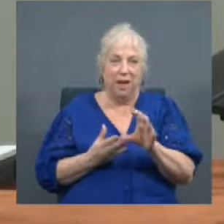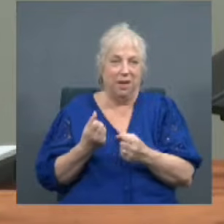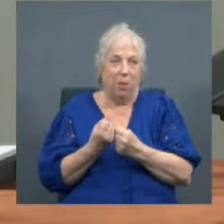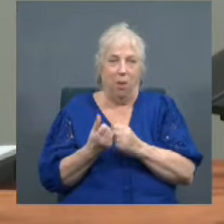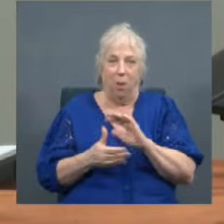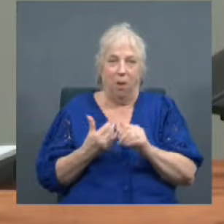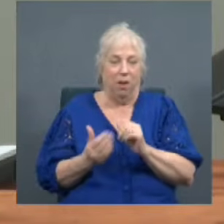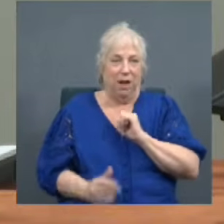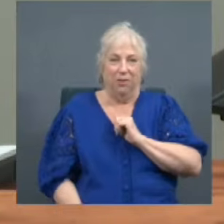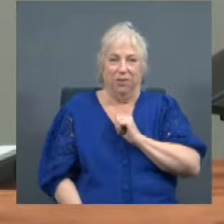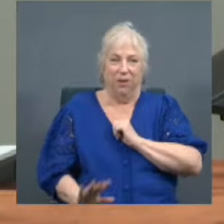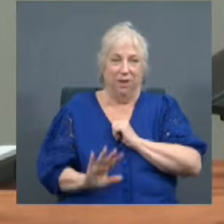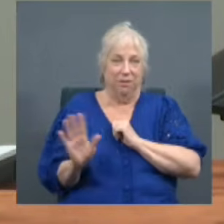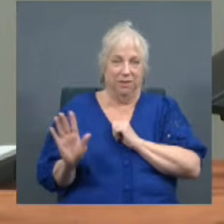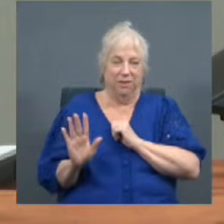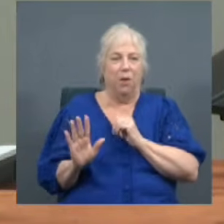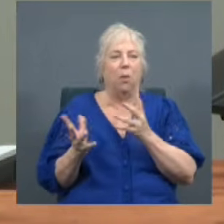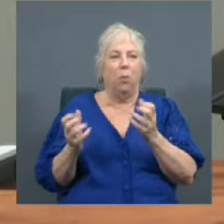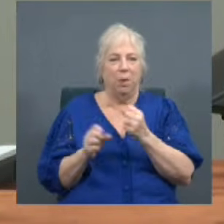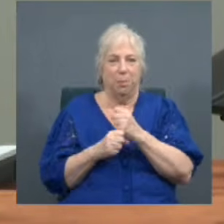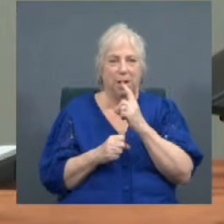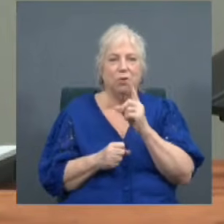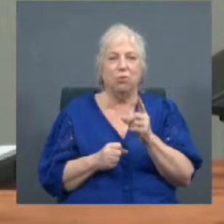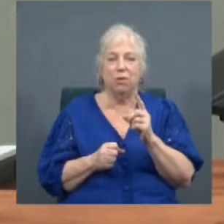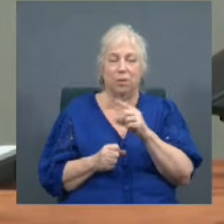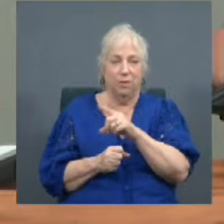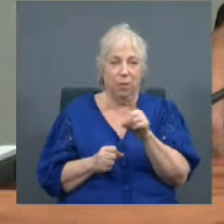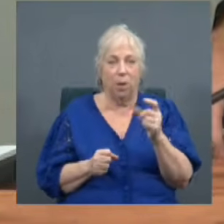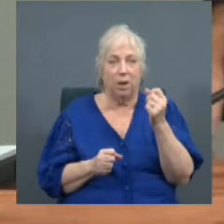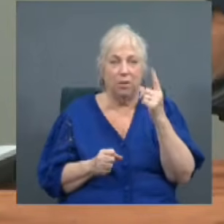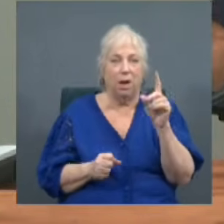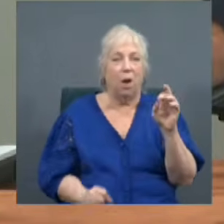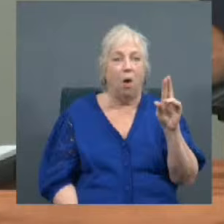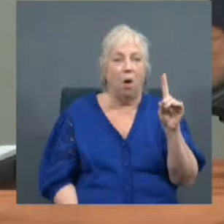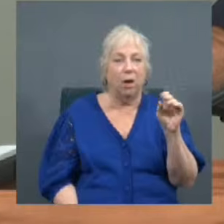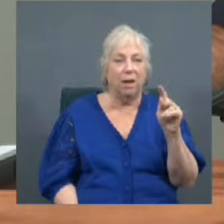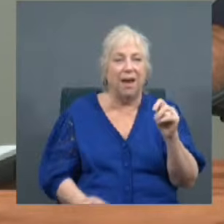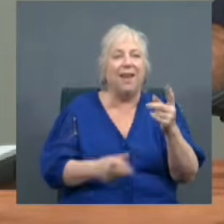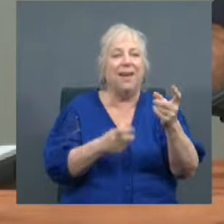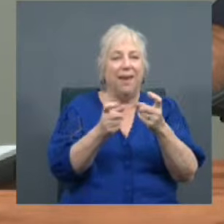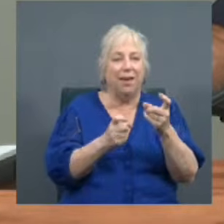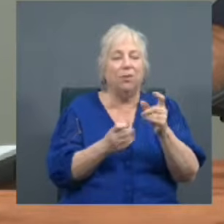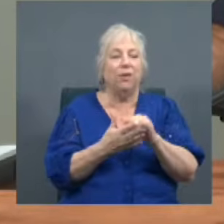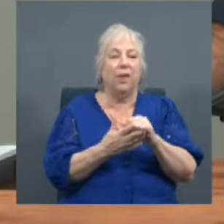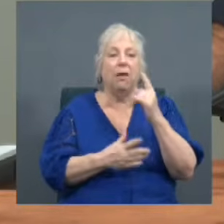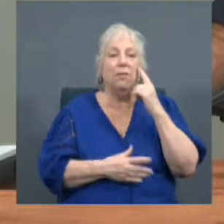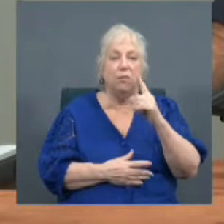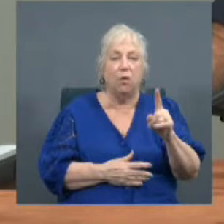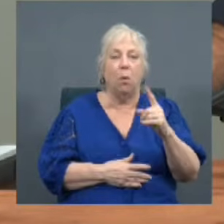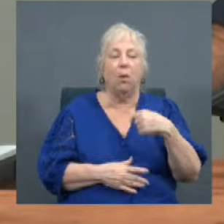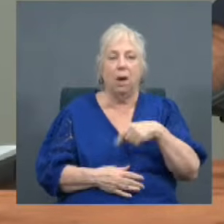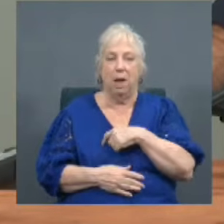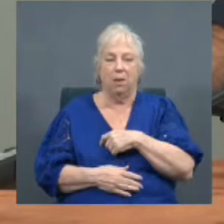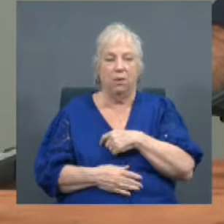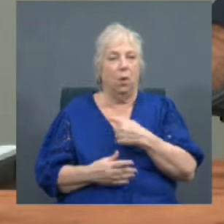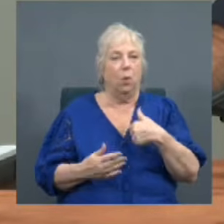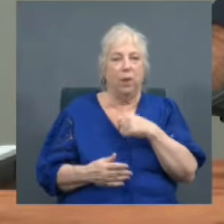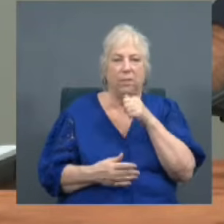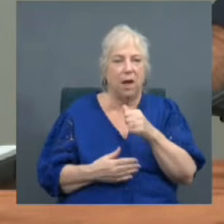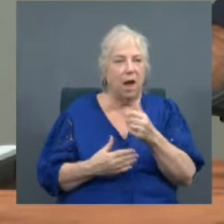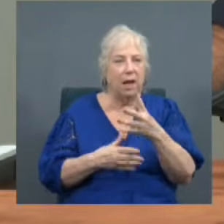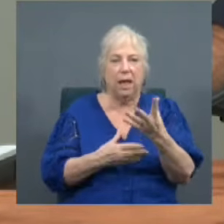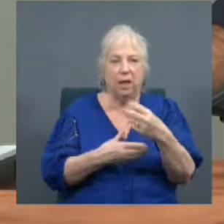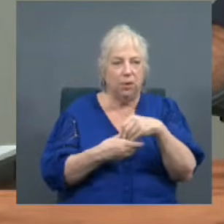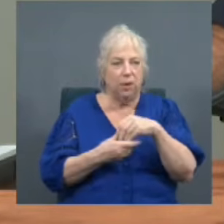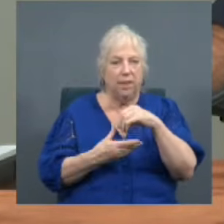anyway. So I want to make sure everyone understands. RDOT handles that for us. We have not made that a part of the budget to do that